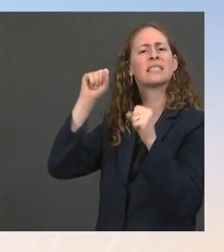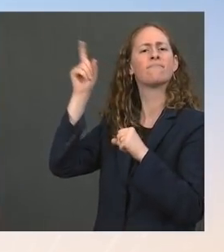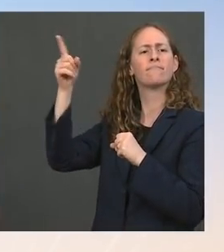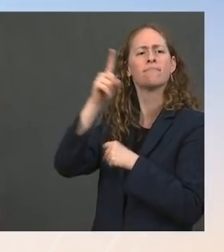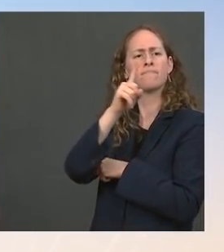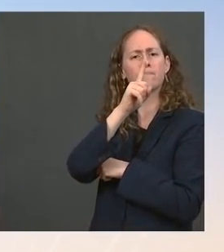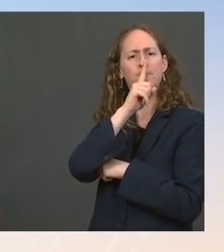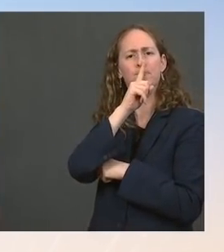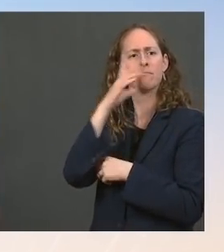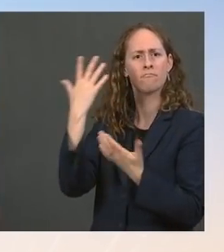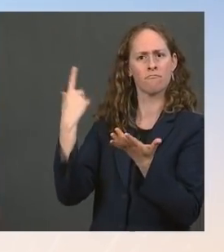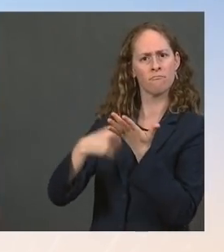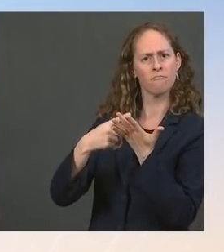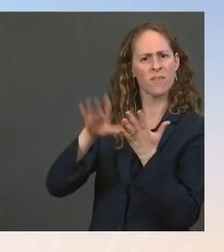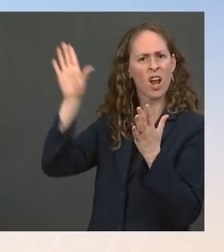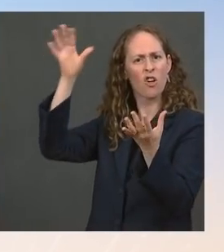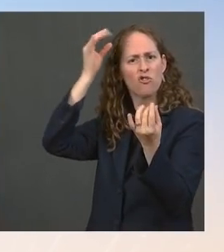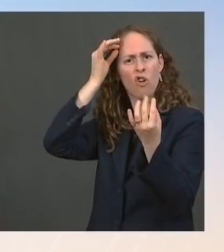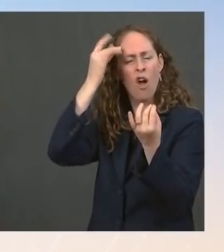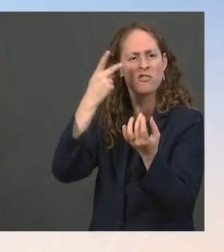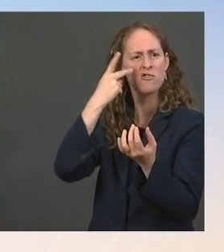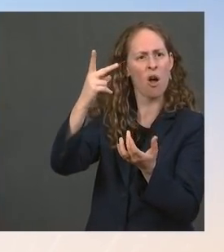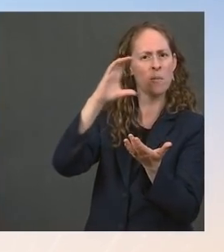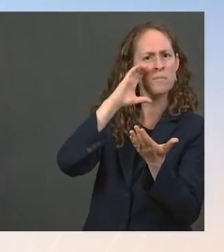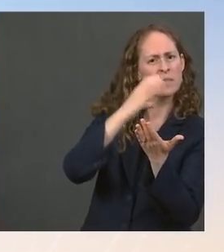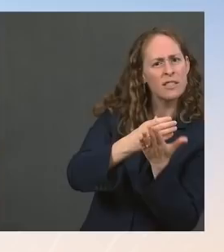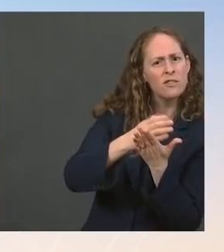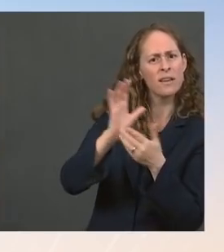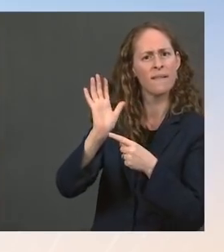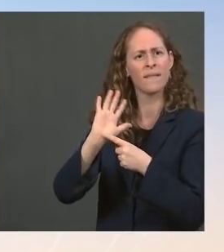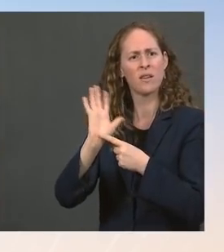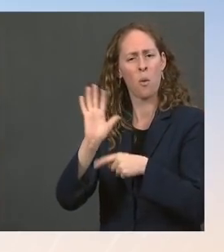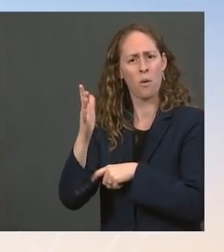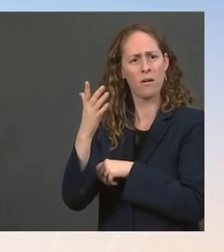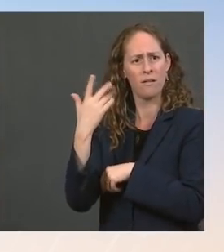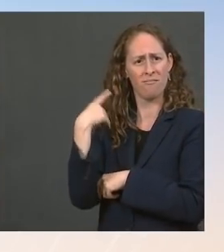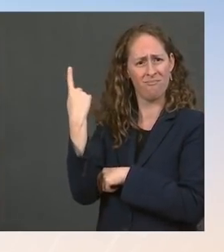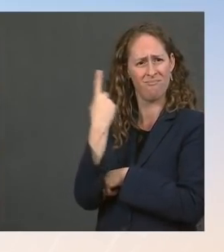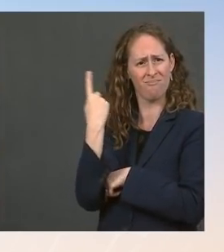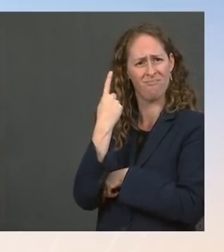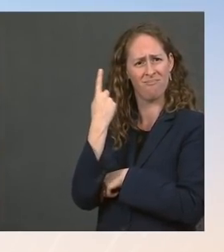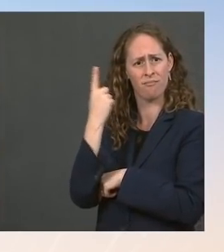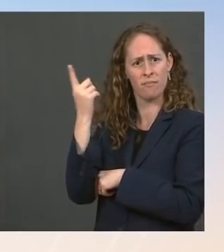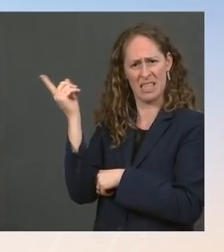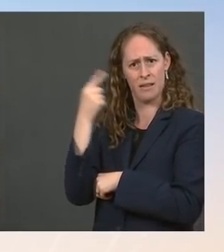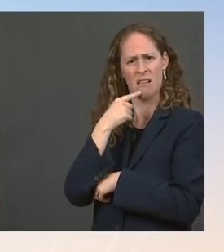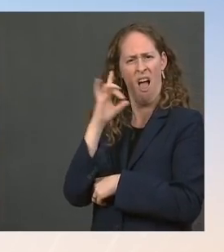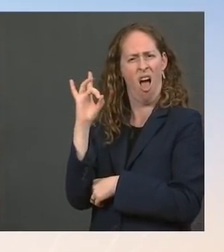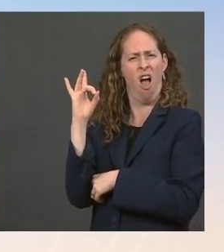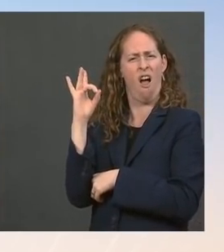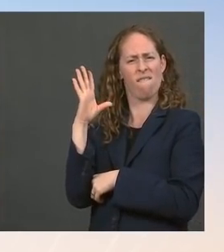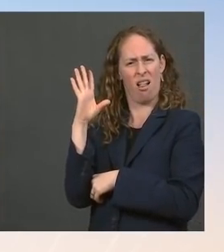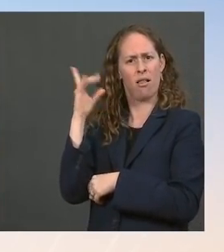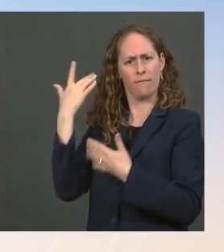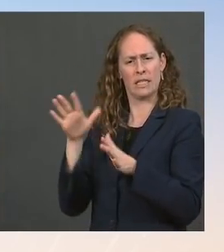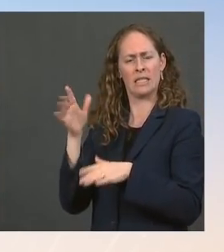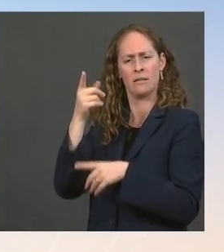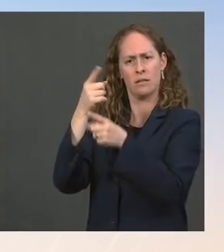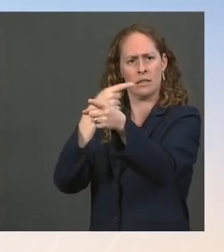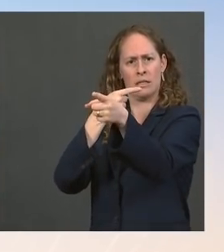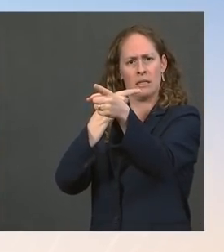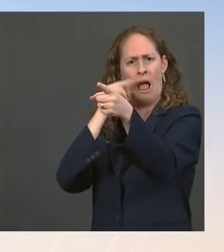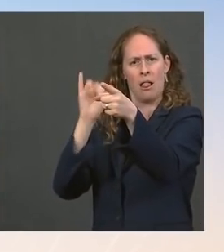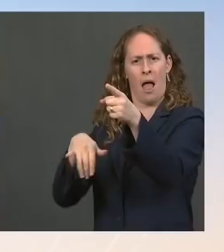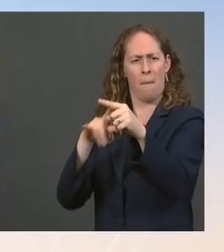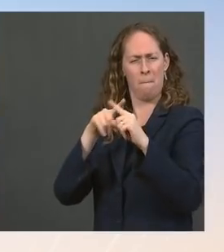on the border. You have described him as saying that they're horrible, but what does he believe of the comparisons being made between his administration and the